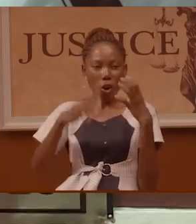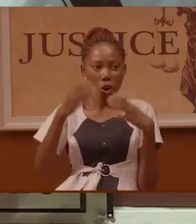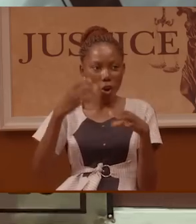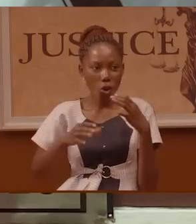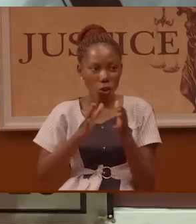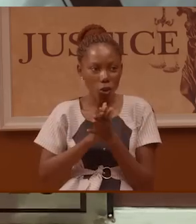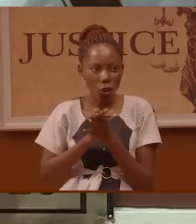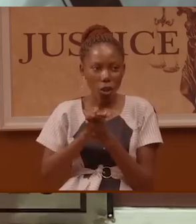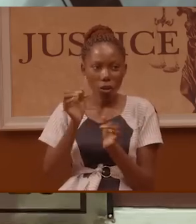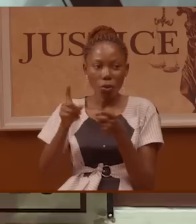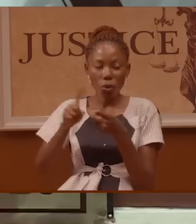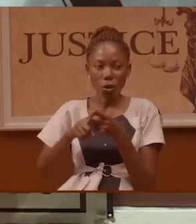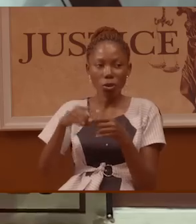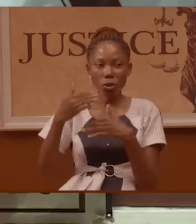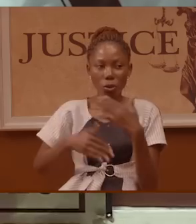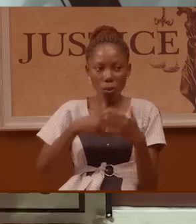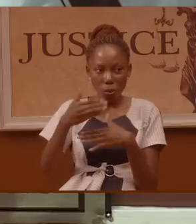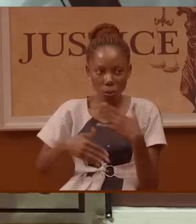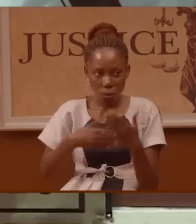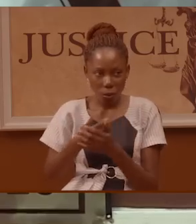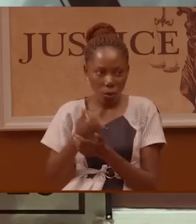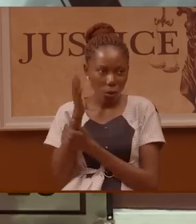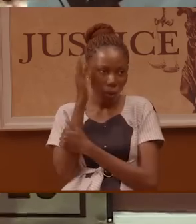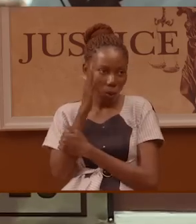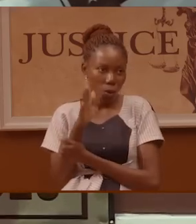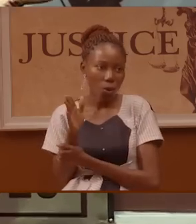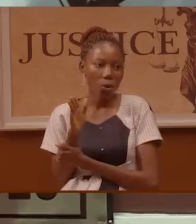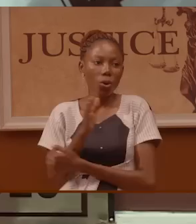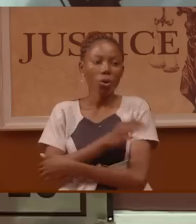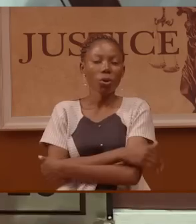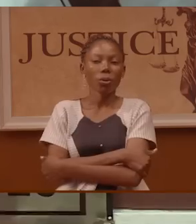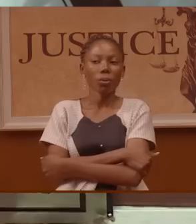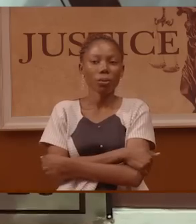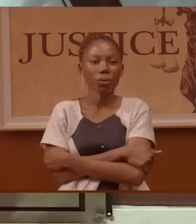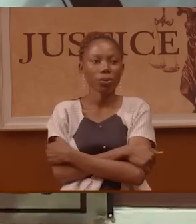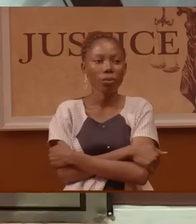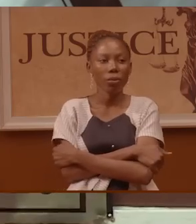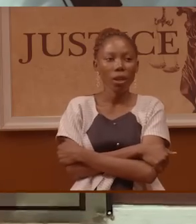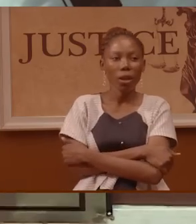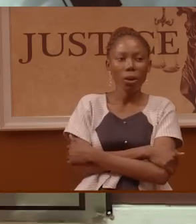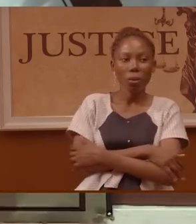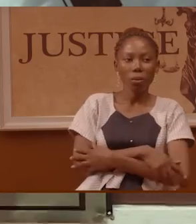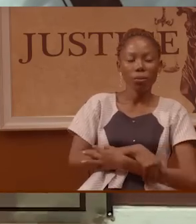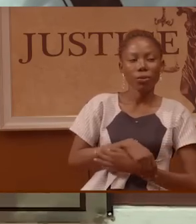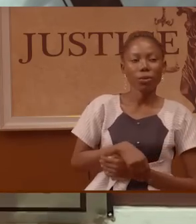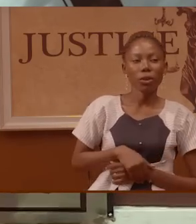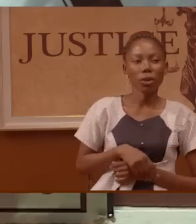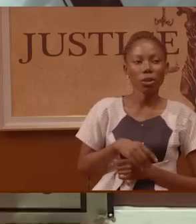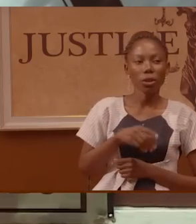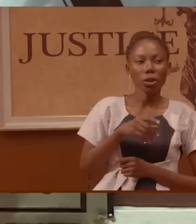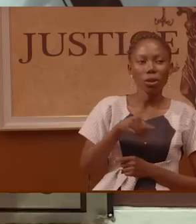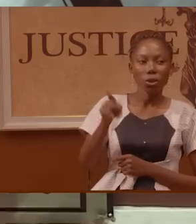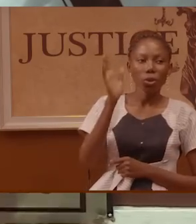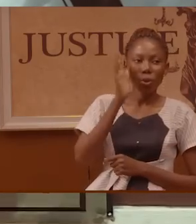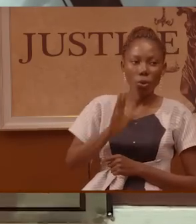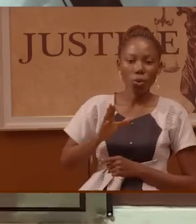Now, when you want to process the LA, that's what we call LA, letter of administration, and the probate, you